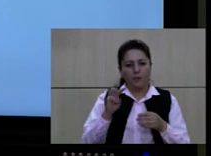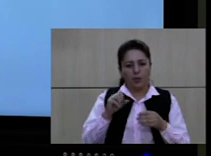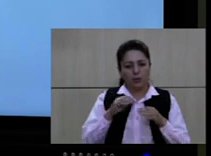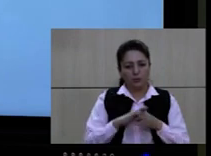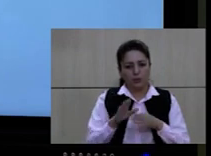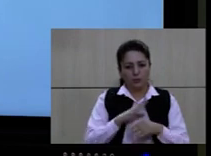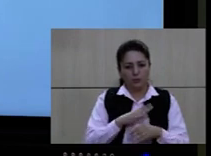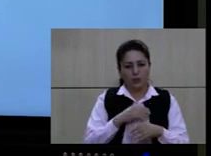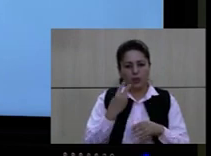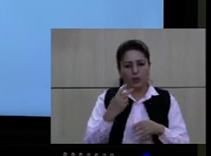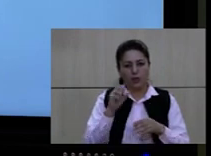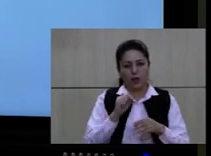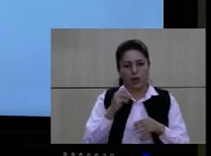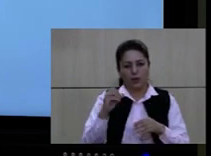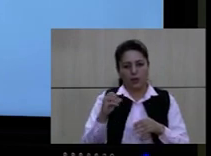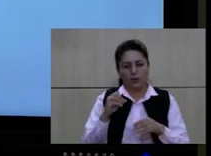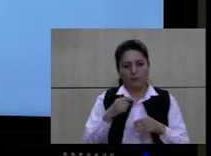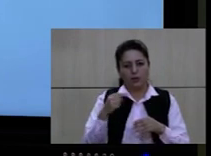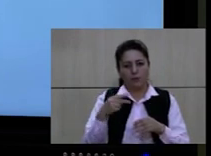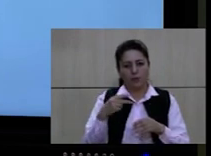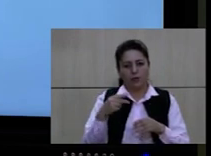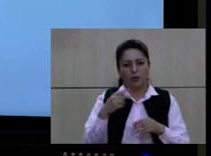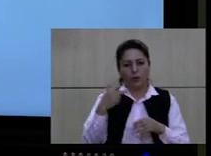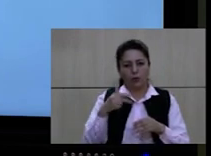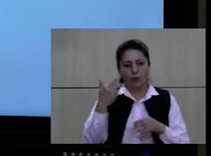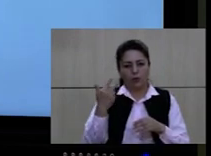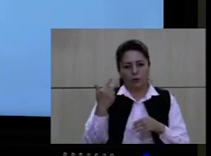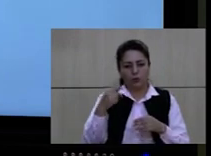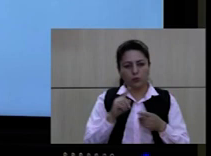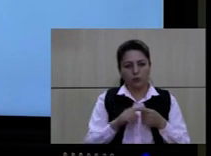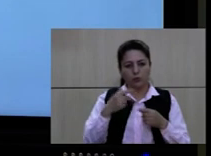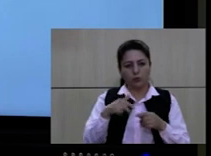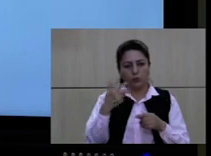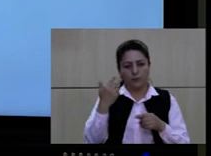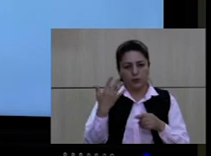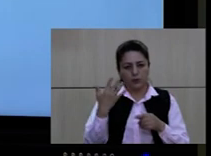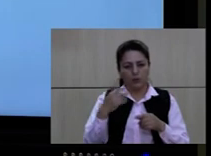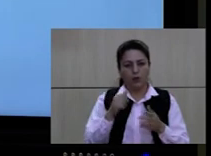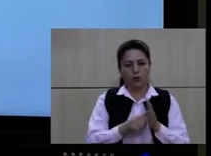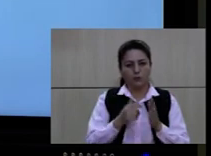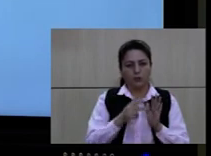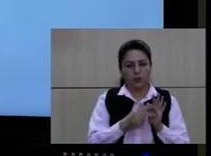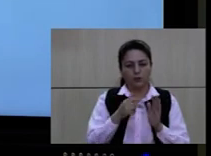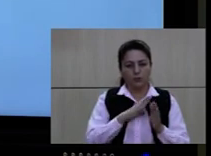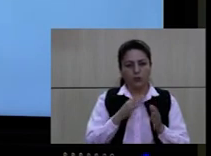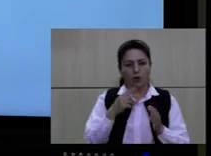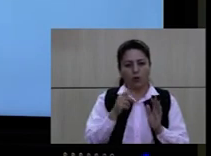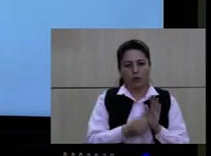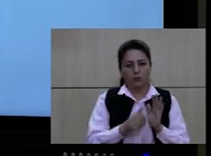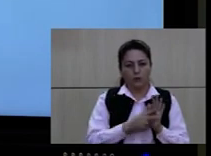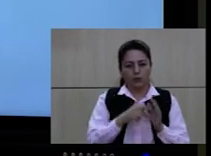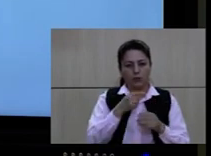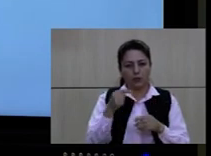bajaradigan bo'lsak, 2AY barobar 33 ga qo'shdik 35 ni, 68 bo'ldi. 68